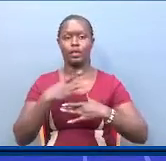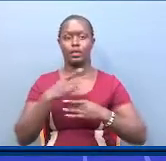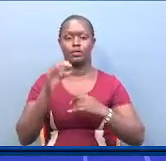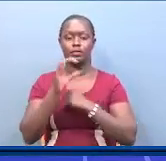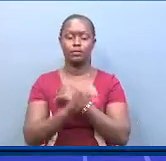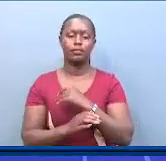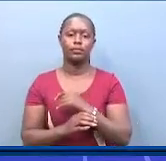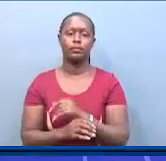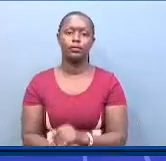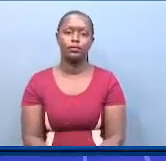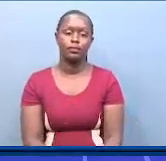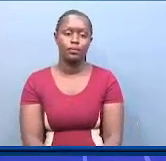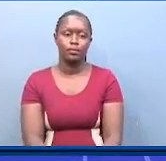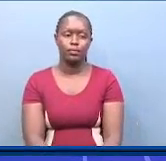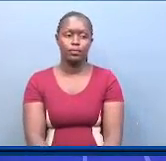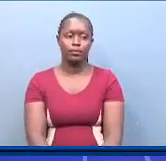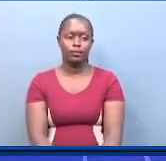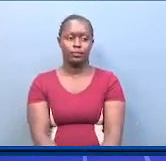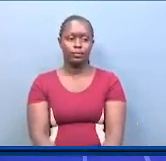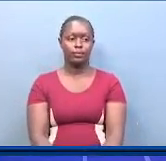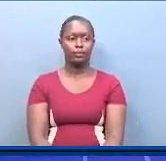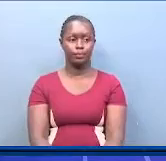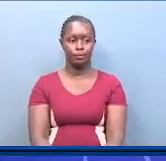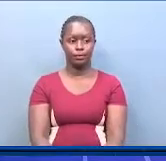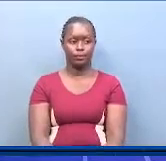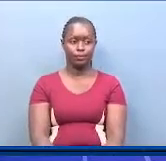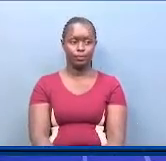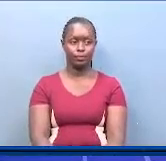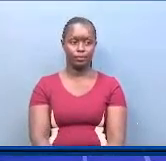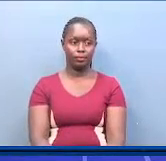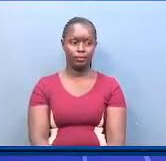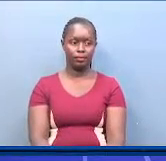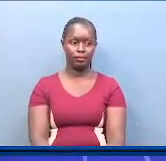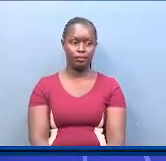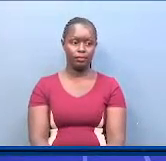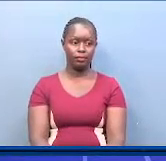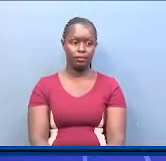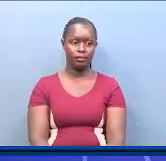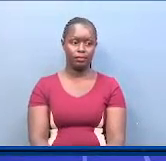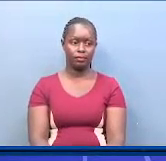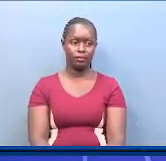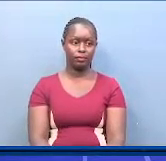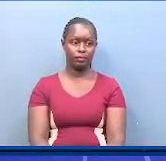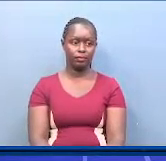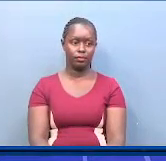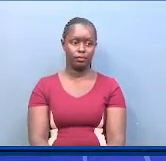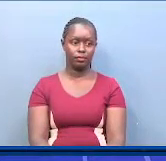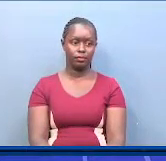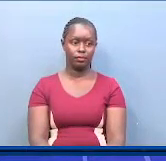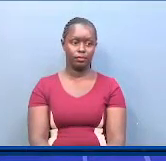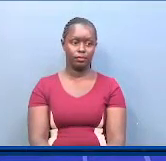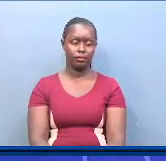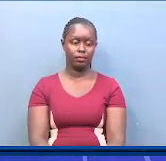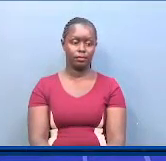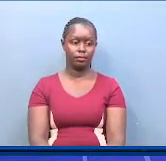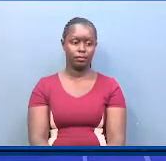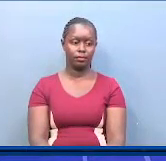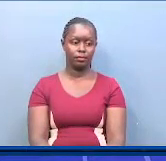country must come forward. All the governors that my brother here is talking about, I know they will be there,